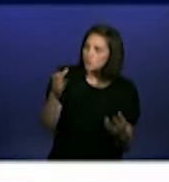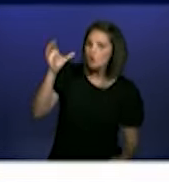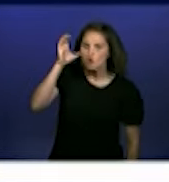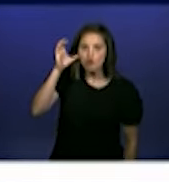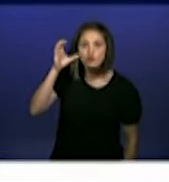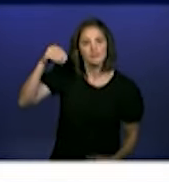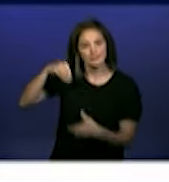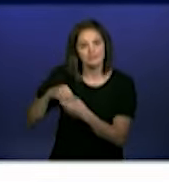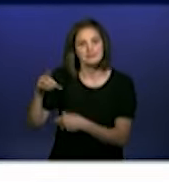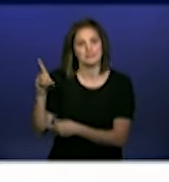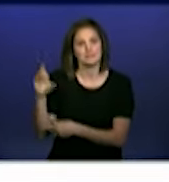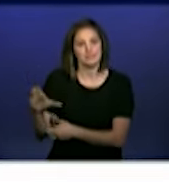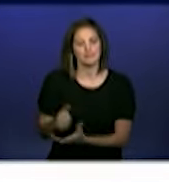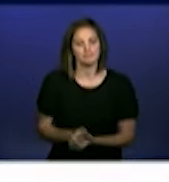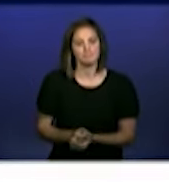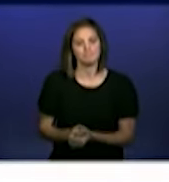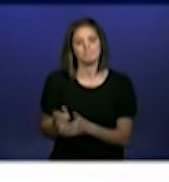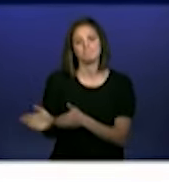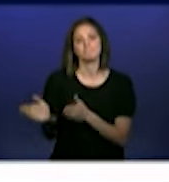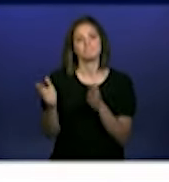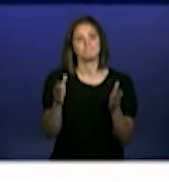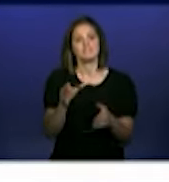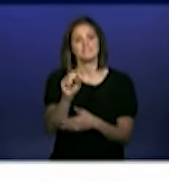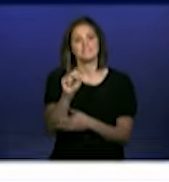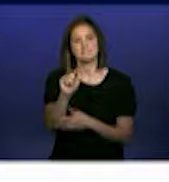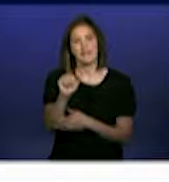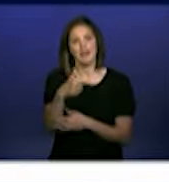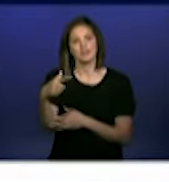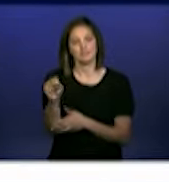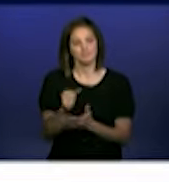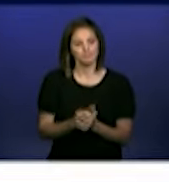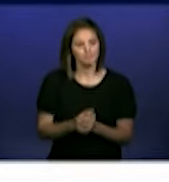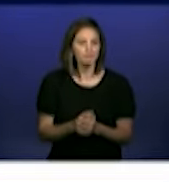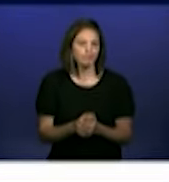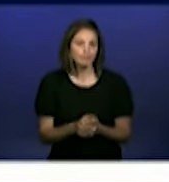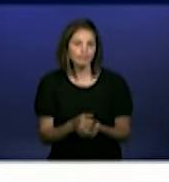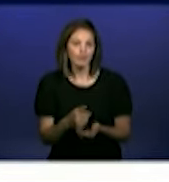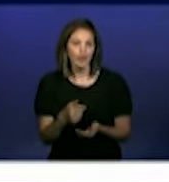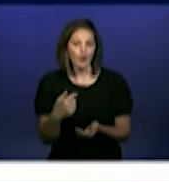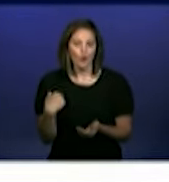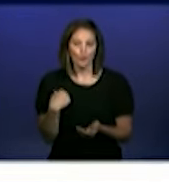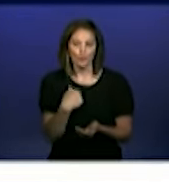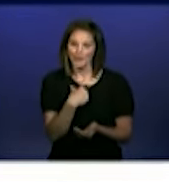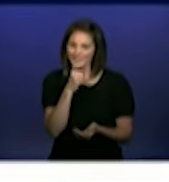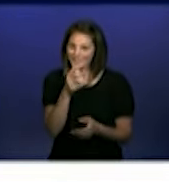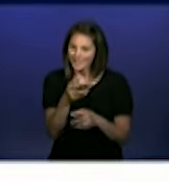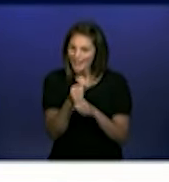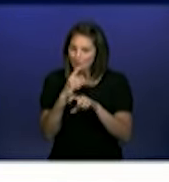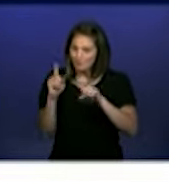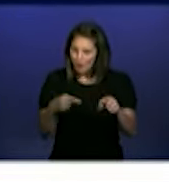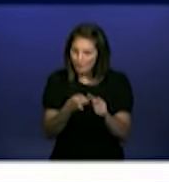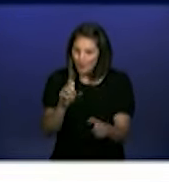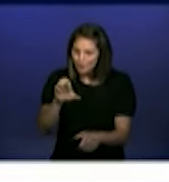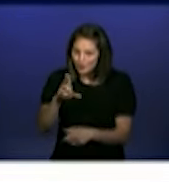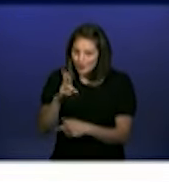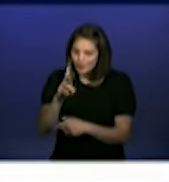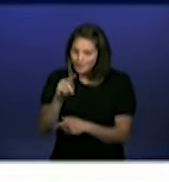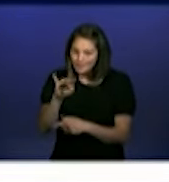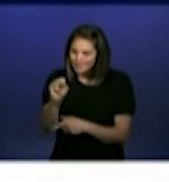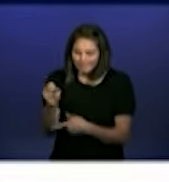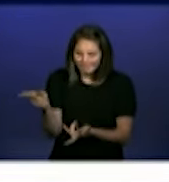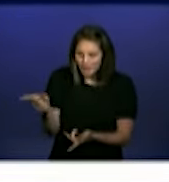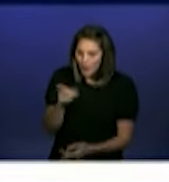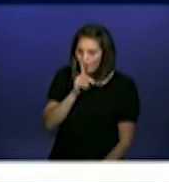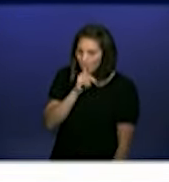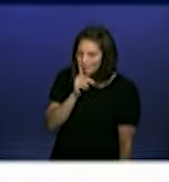Hey, Mr. Staggs, 30 more seconds on this matter. Well, I'll just note that we didn't get a response there from John